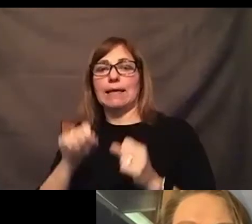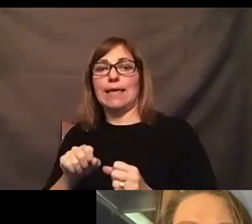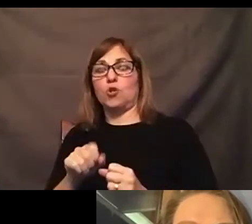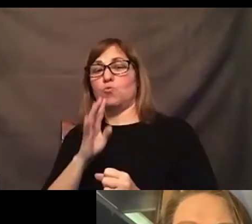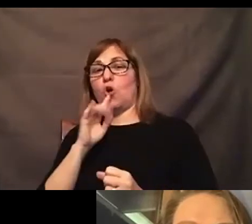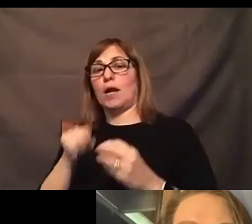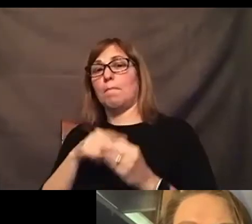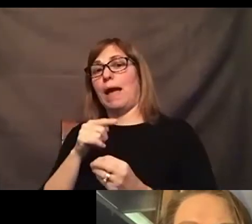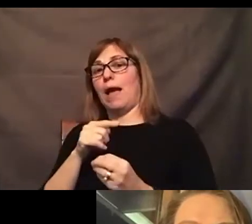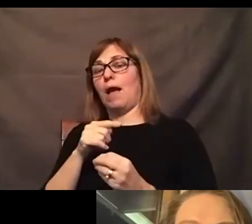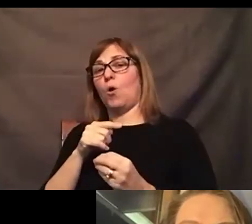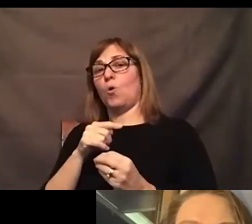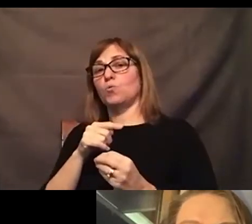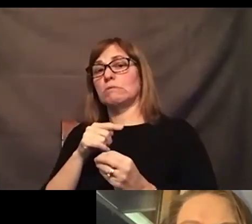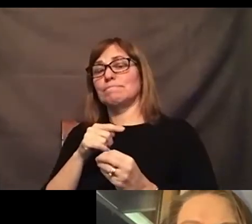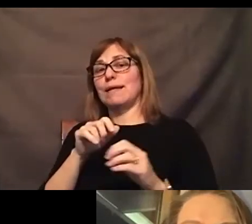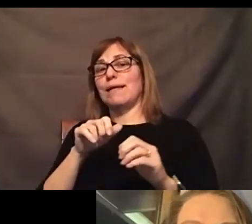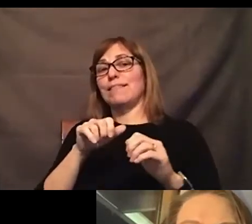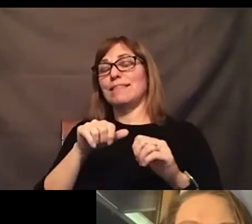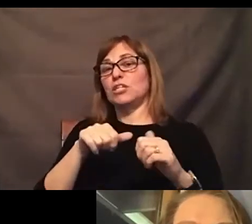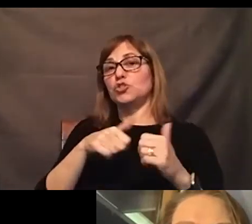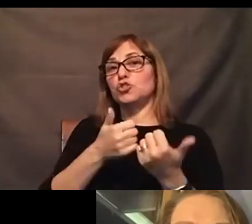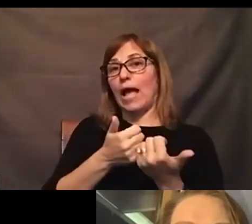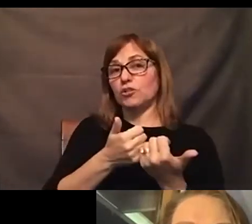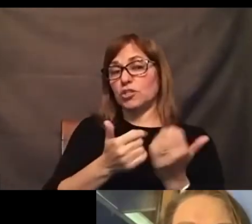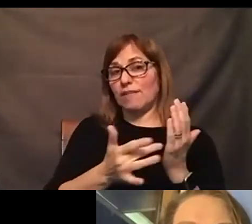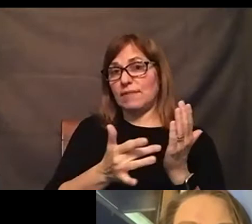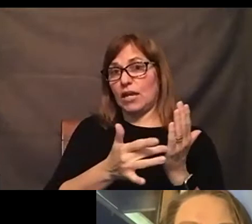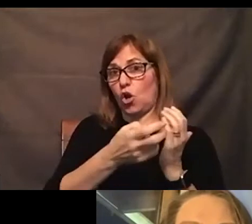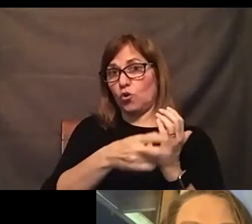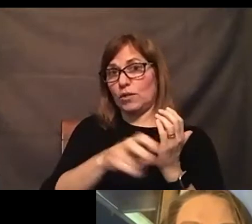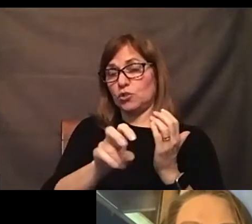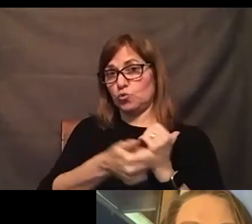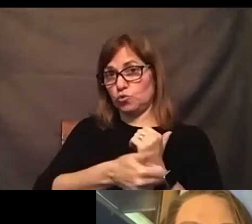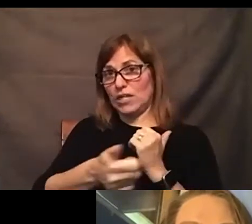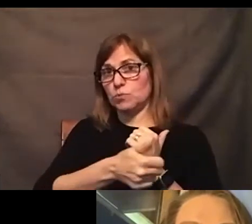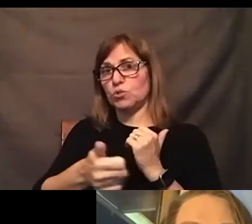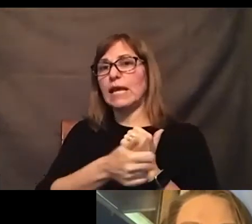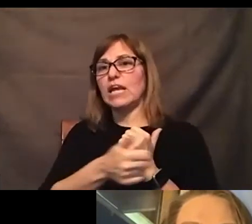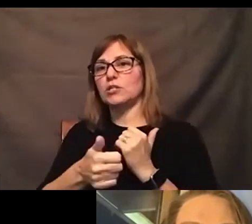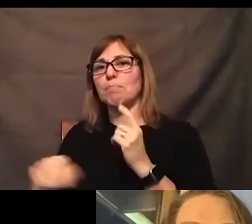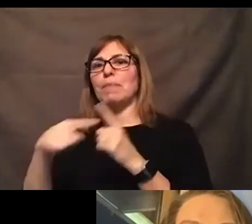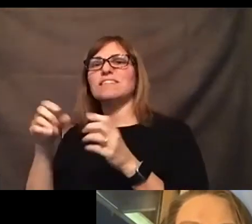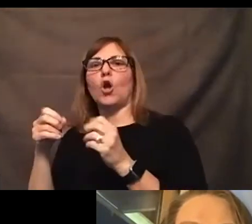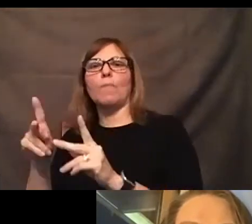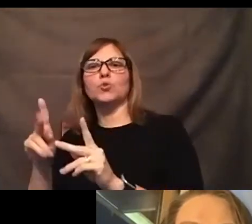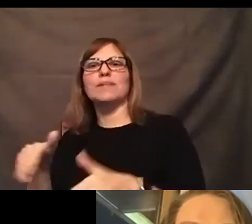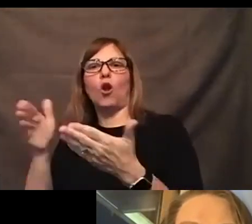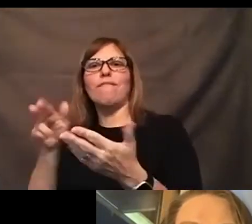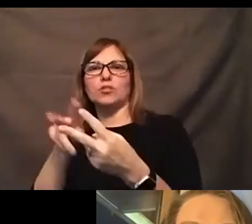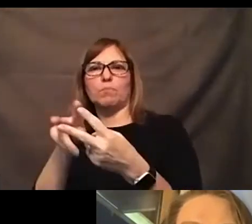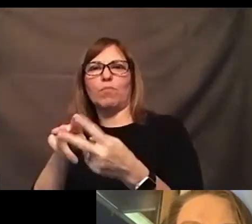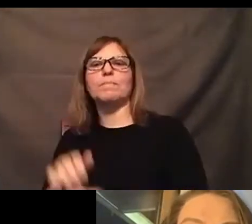challenges of bringing technology to transportation and the opportunities that it offers?